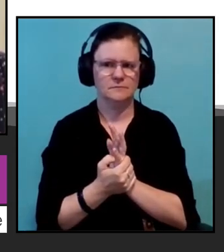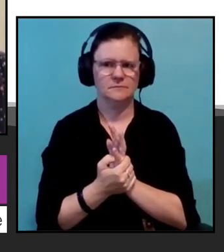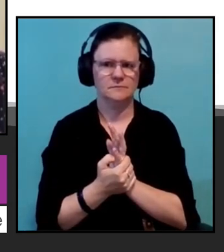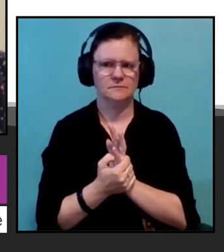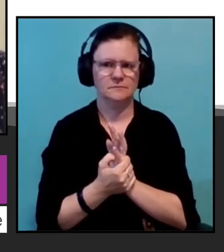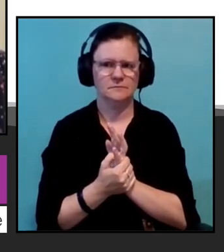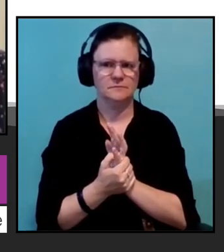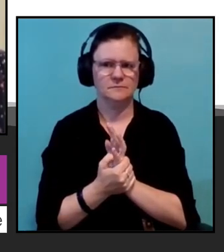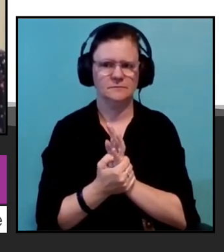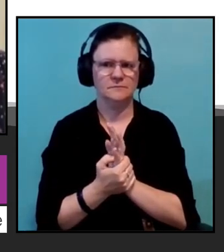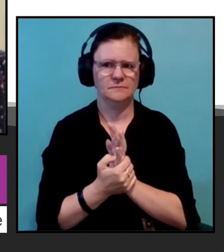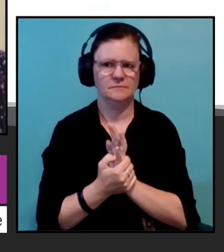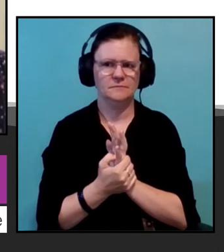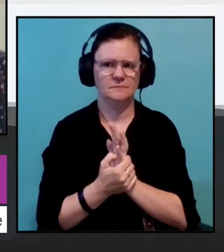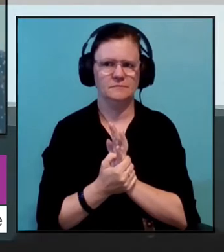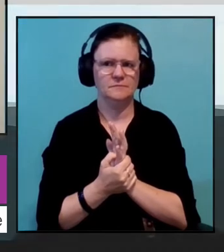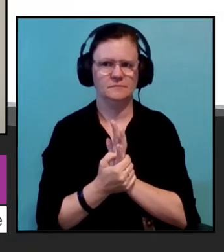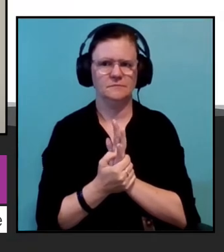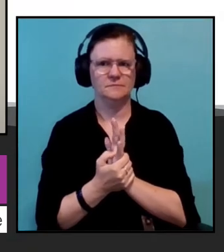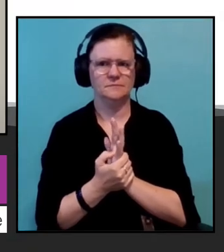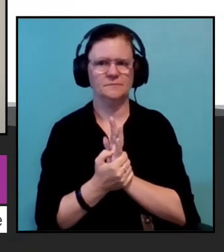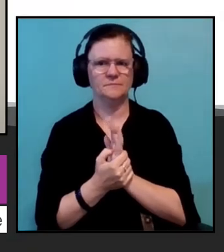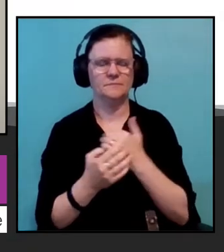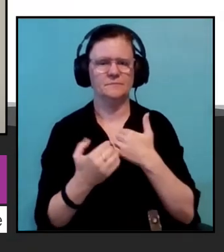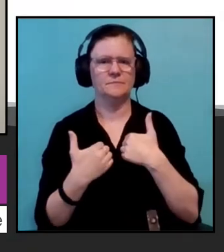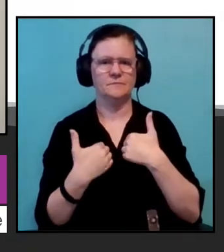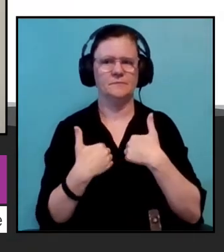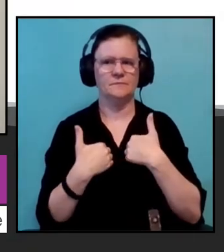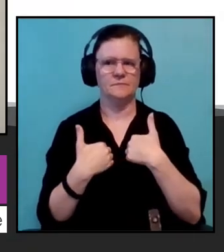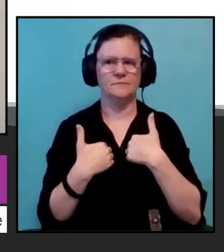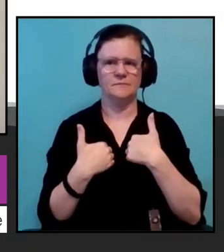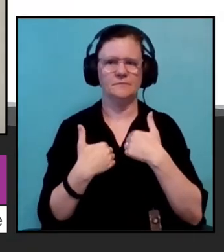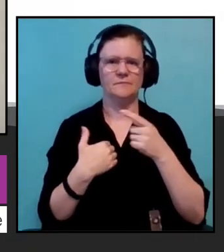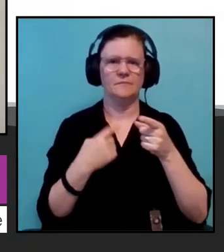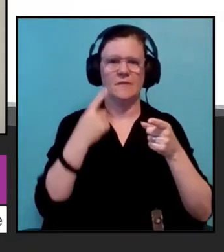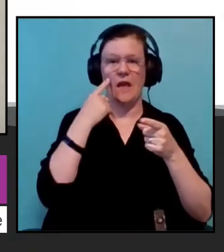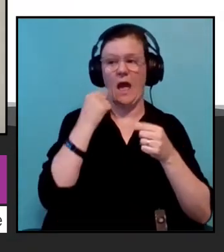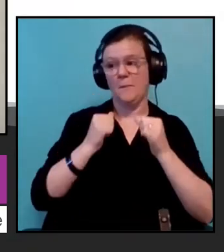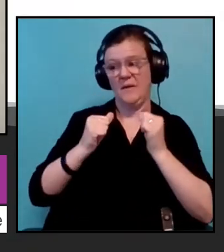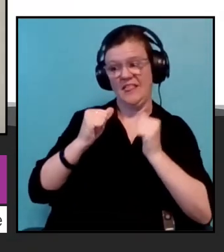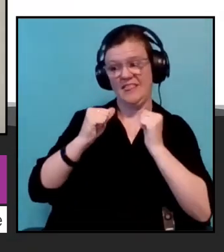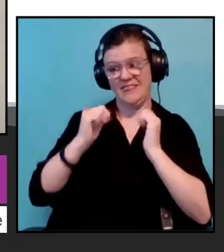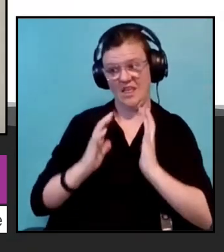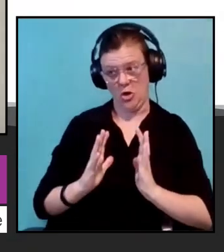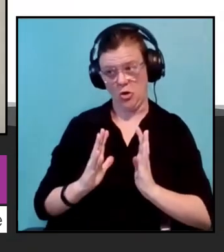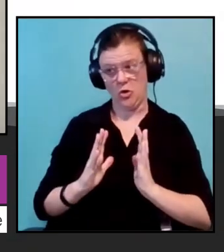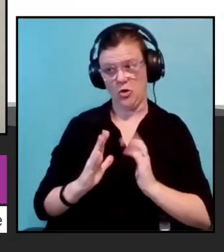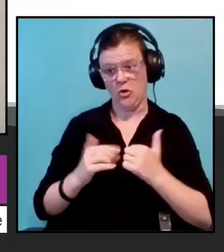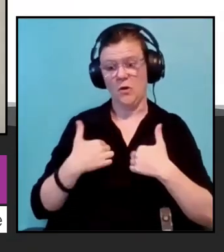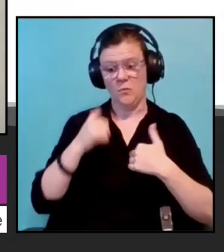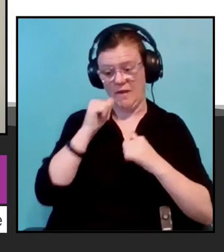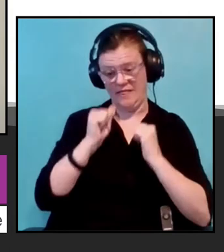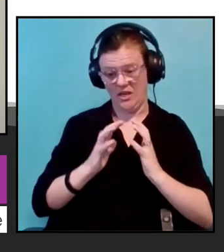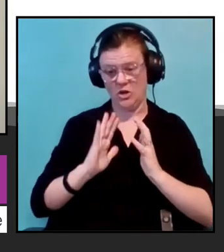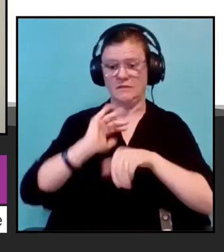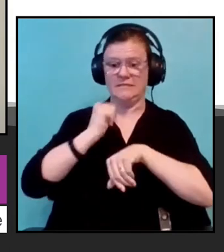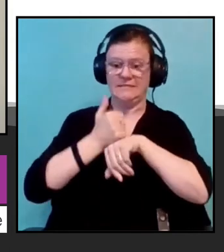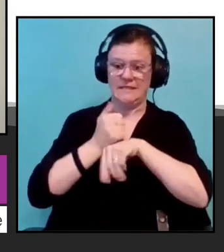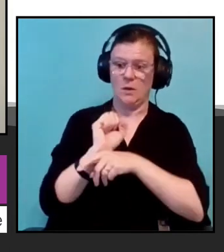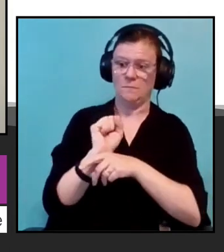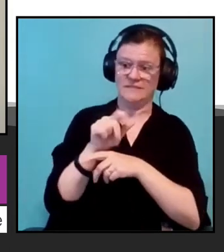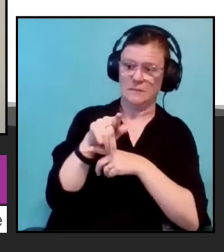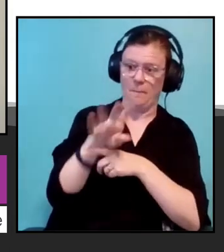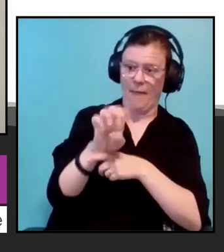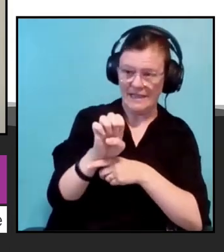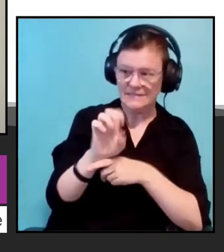I can start. So I think I'm a theater maker. So theater is really about creating a space where